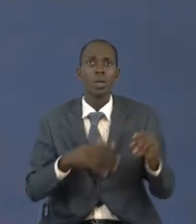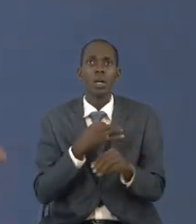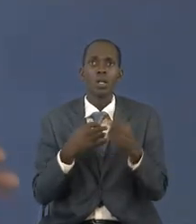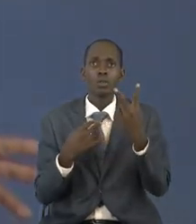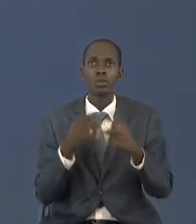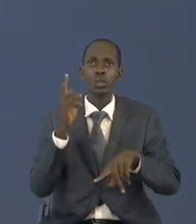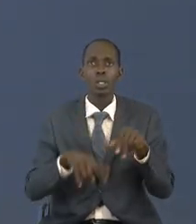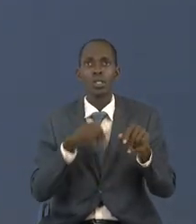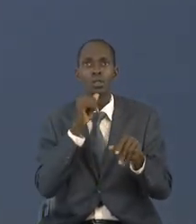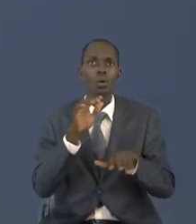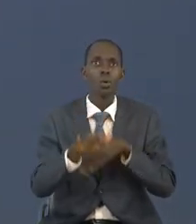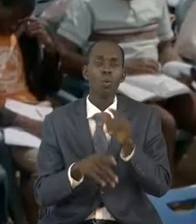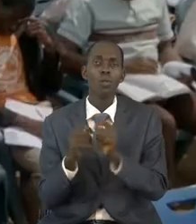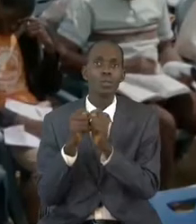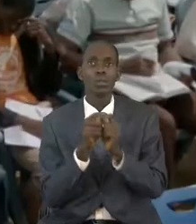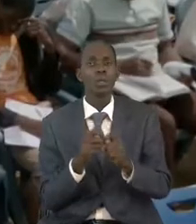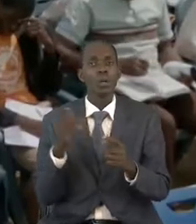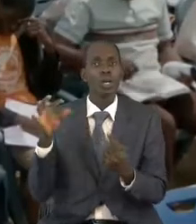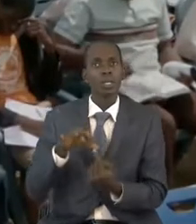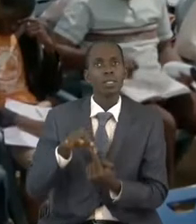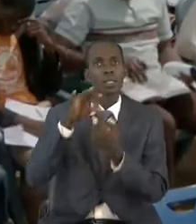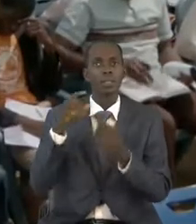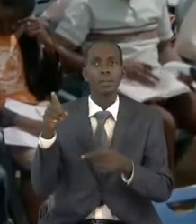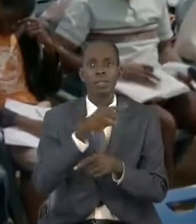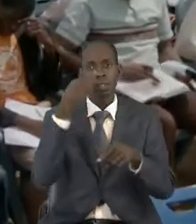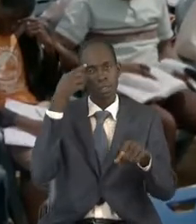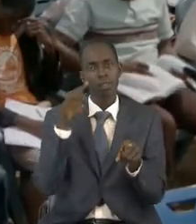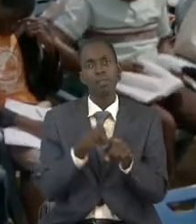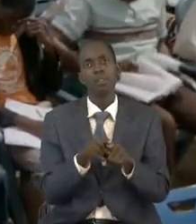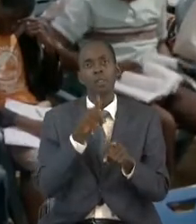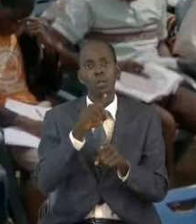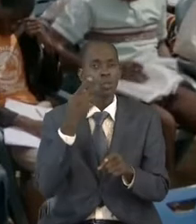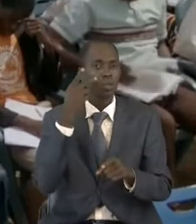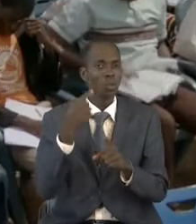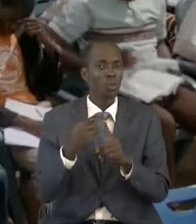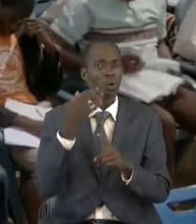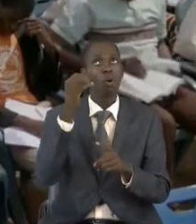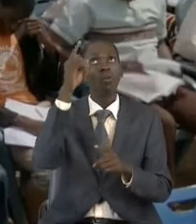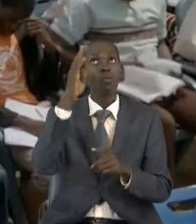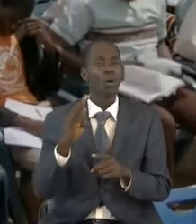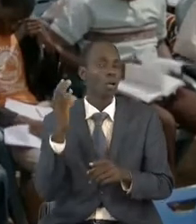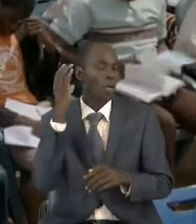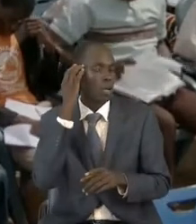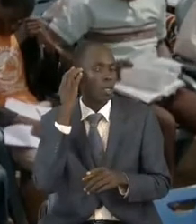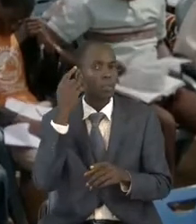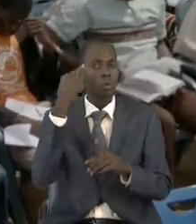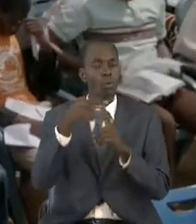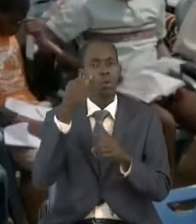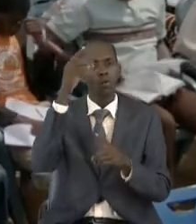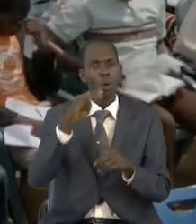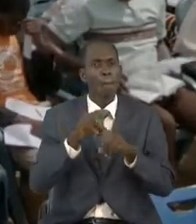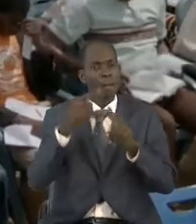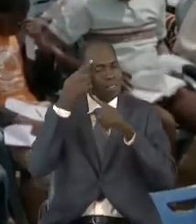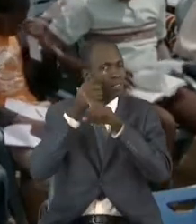together except they be agreed. If you see the word of God, you hear the word of God, and you disagree in your heart, any jot,